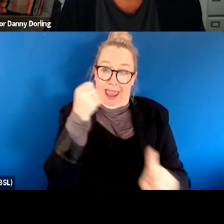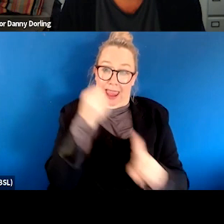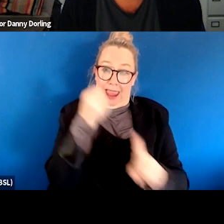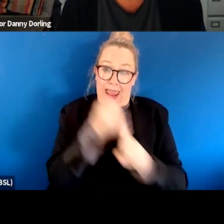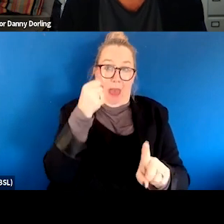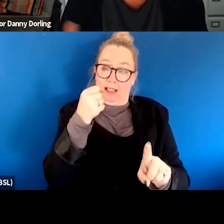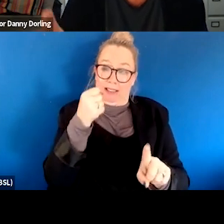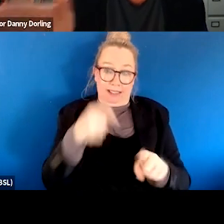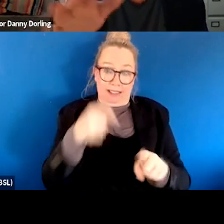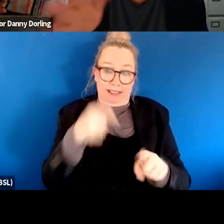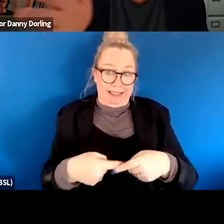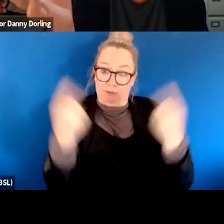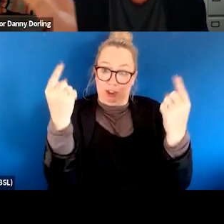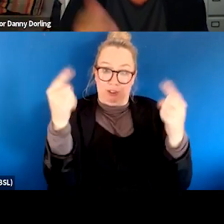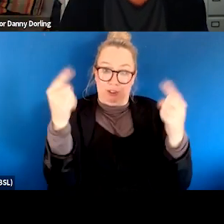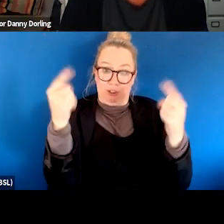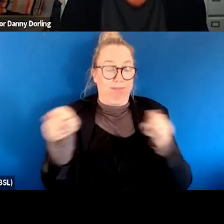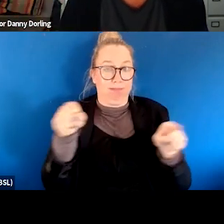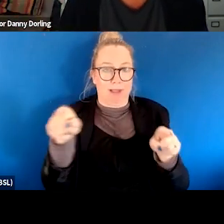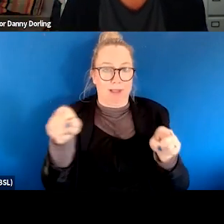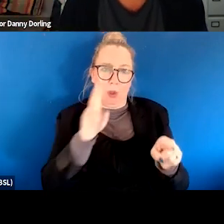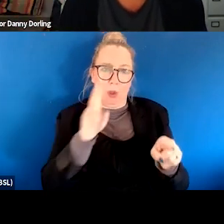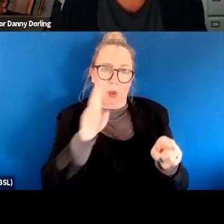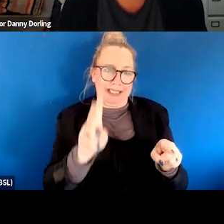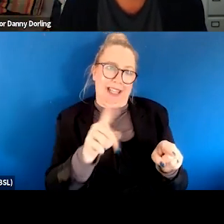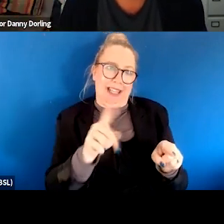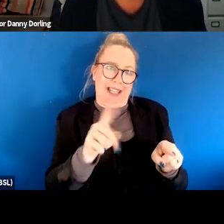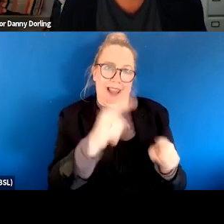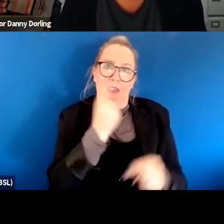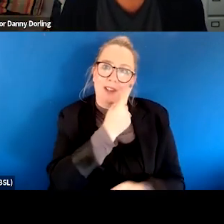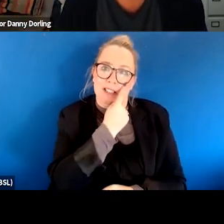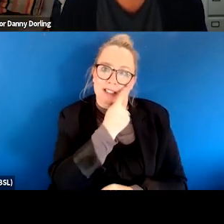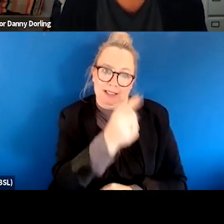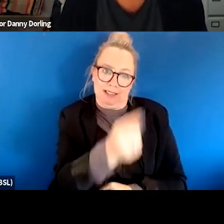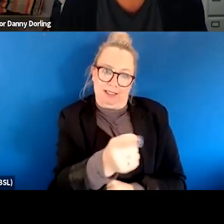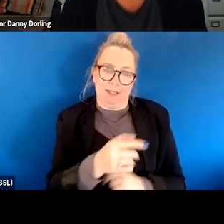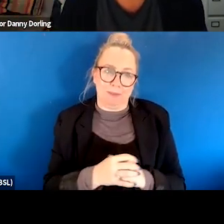mortality. Unbelievable. You can see the graphs curving up here.